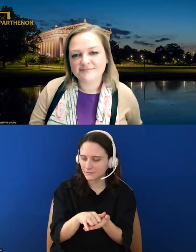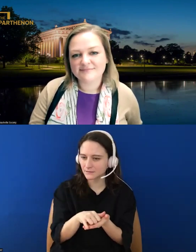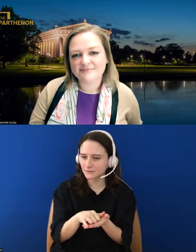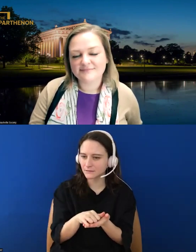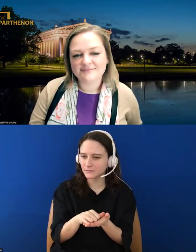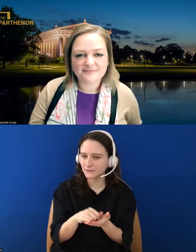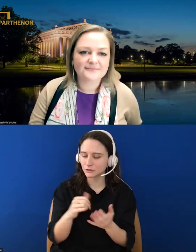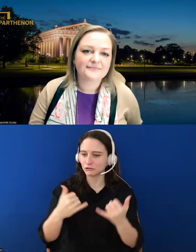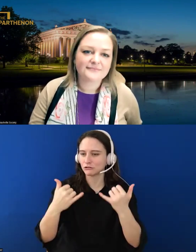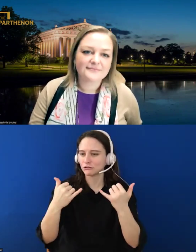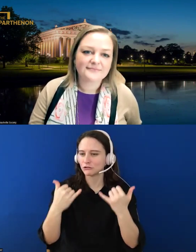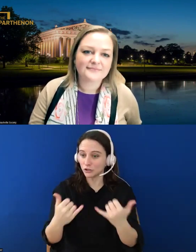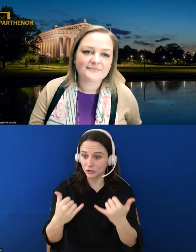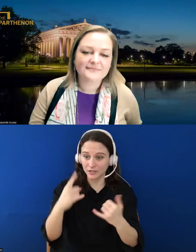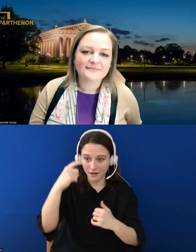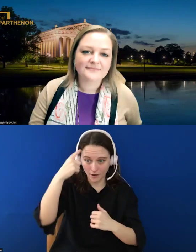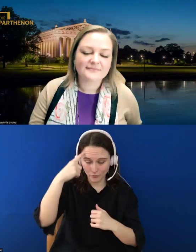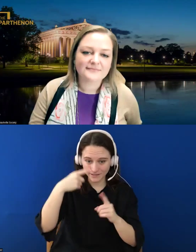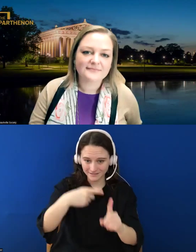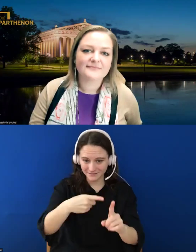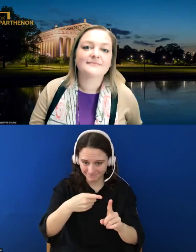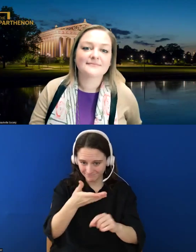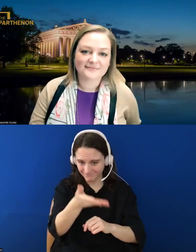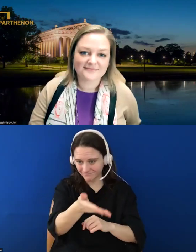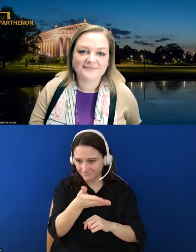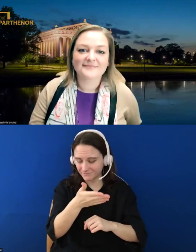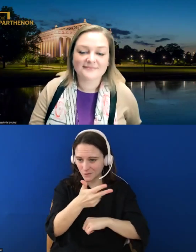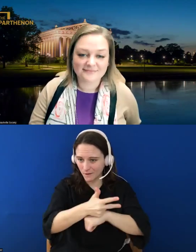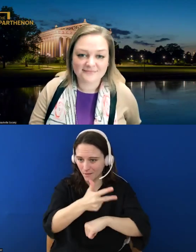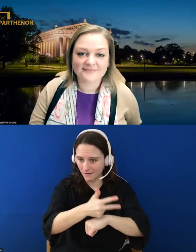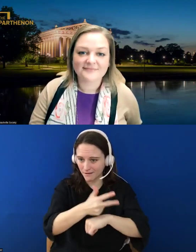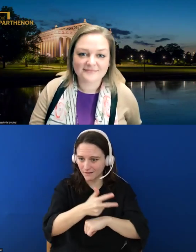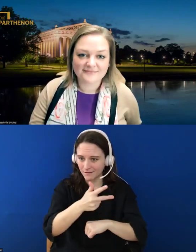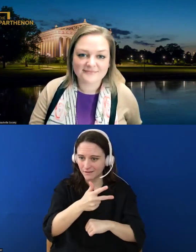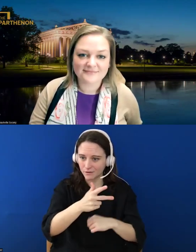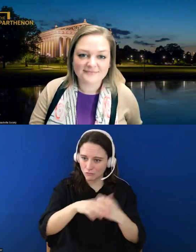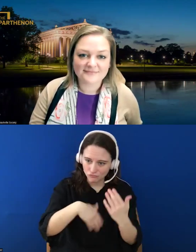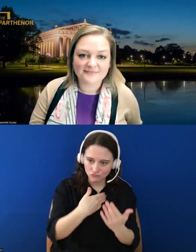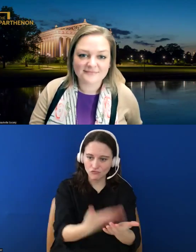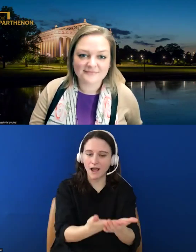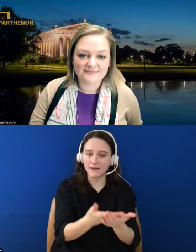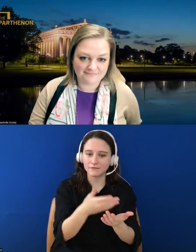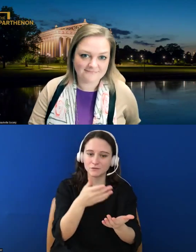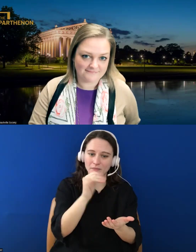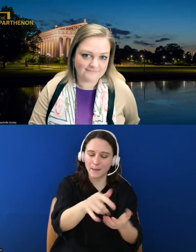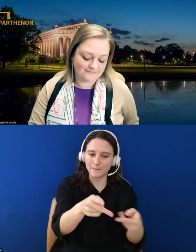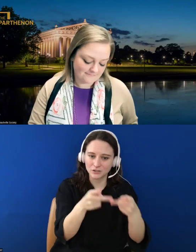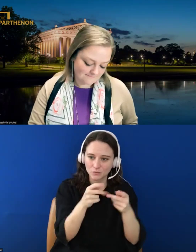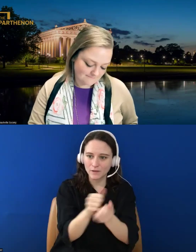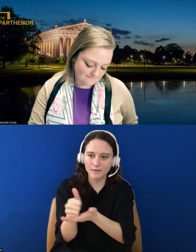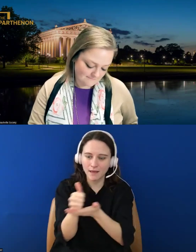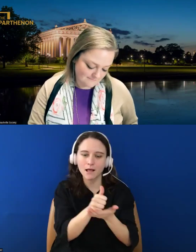the current government in Guatemala arrived to that position with the help of